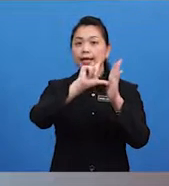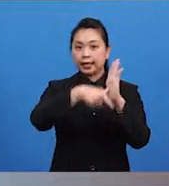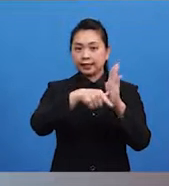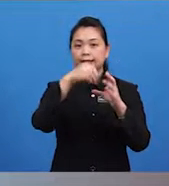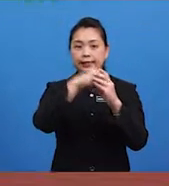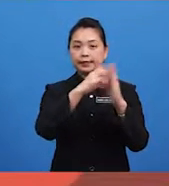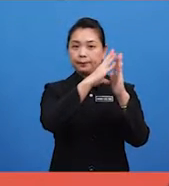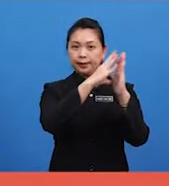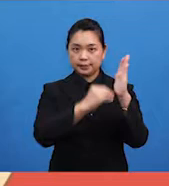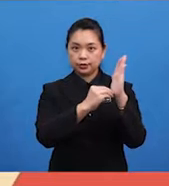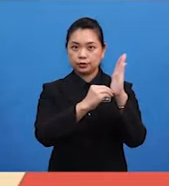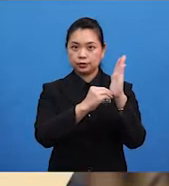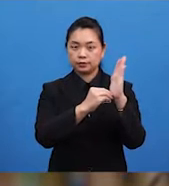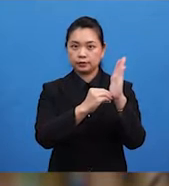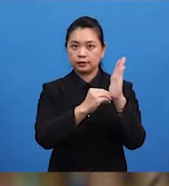passage.